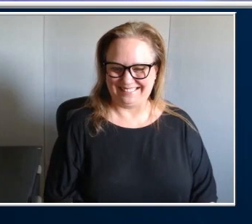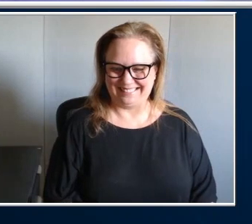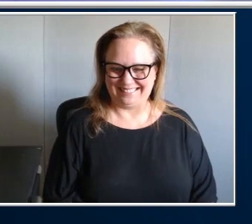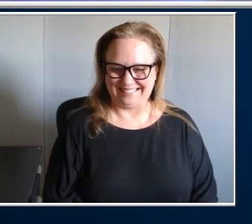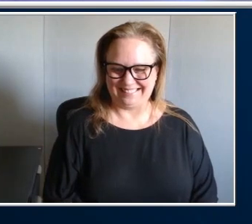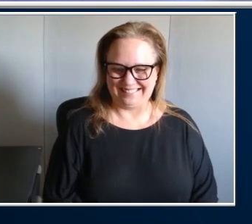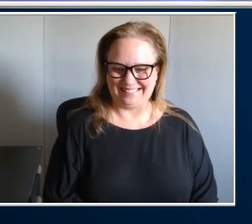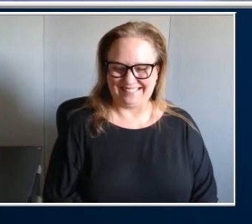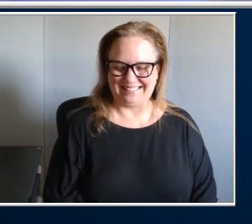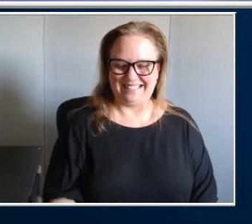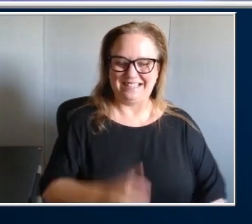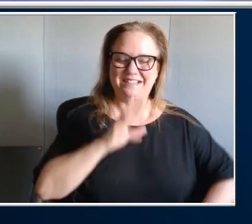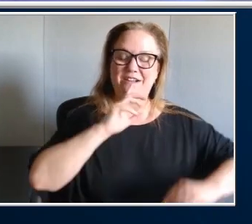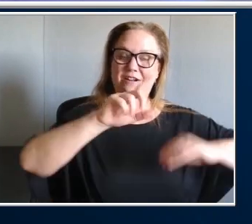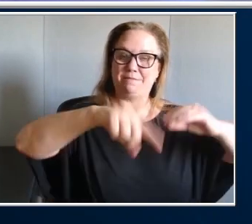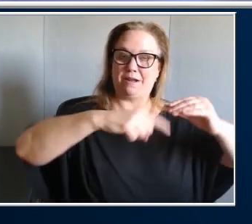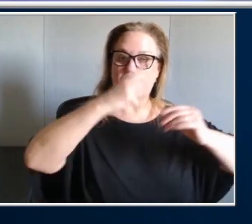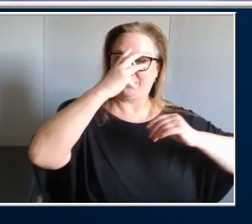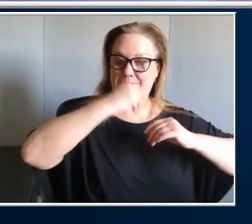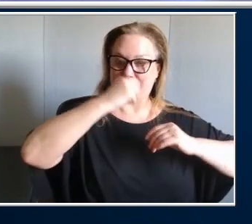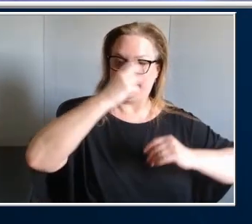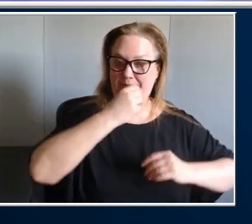So, Anna, talk to us a bit. Are you getting any sleep?